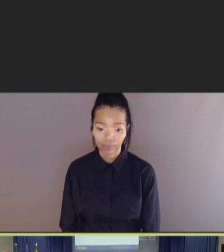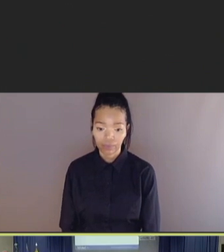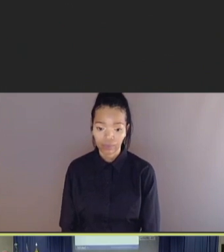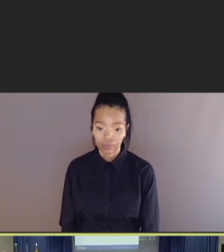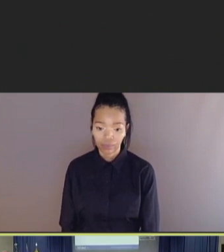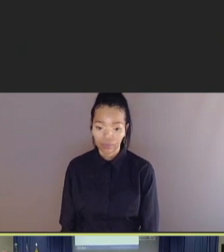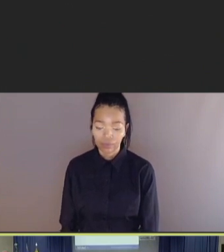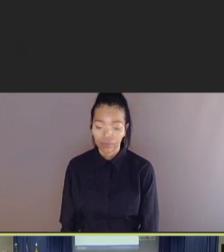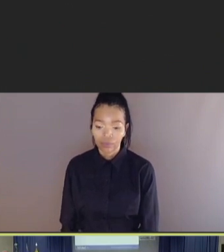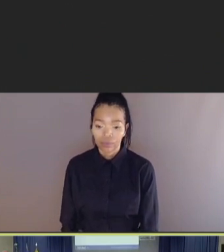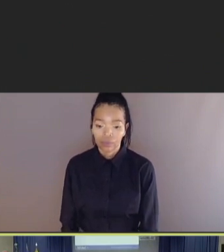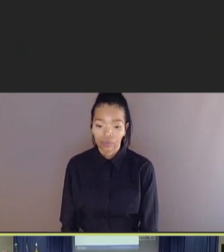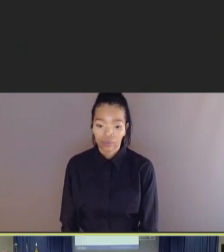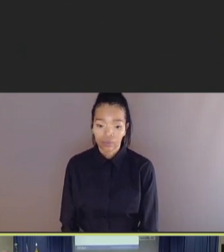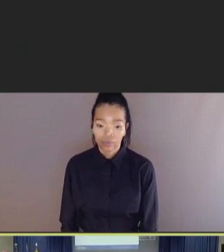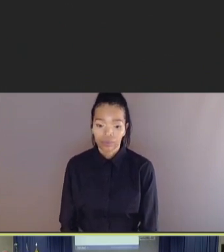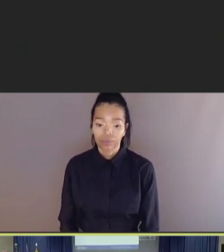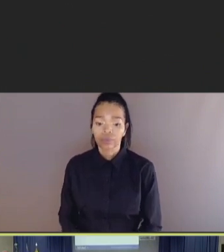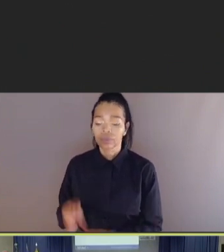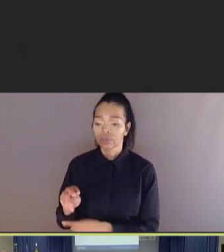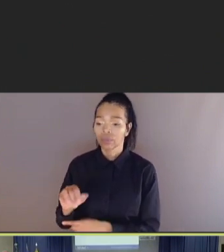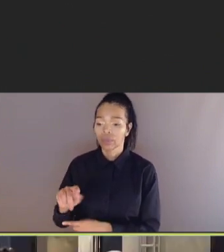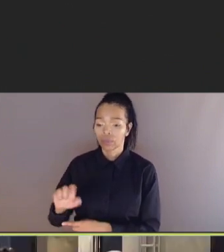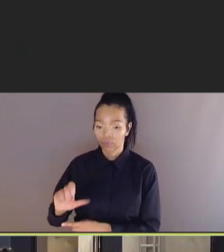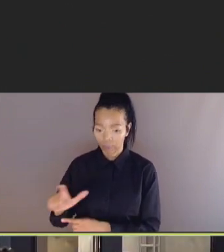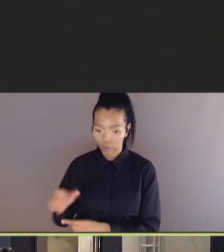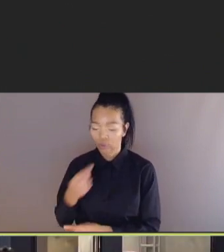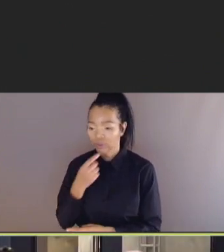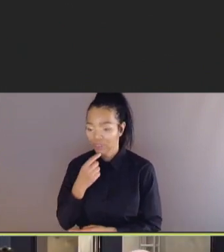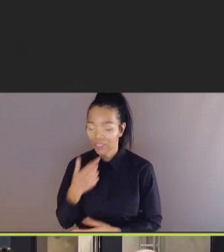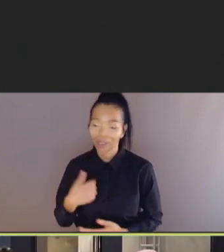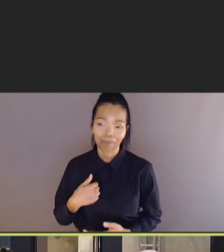I was underwhelmed by the response to my first recommendation.